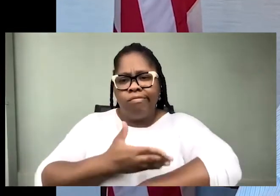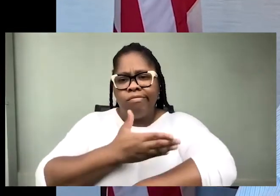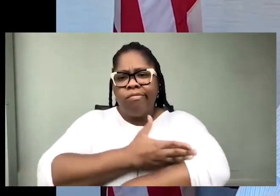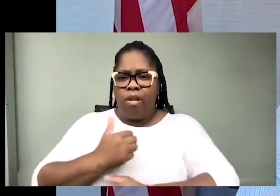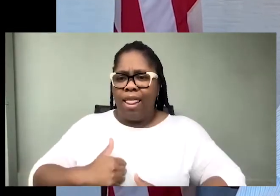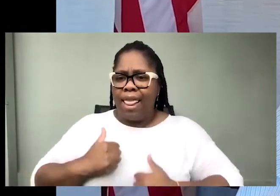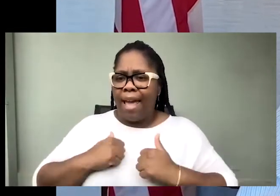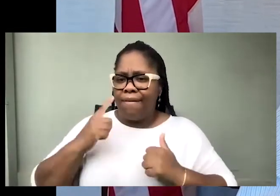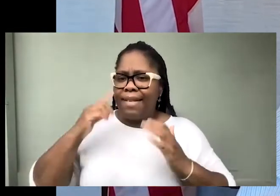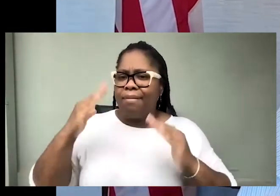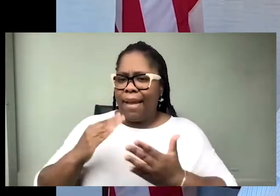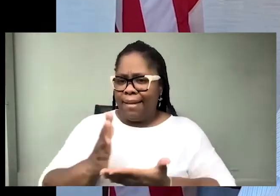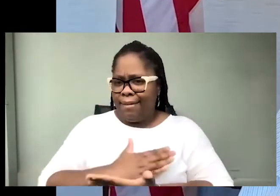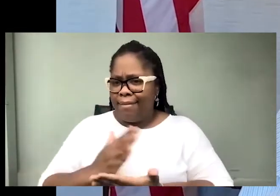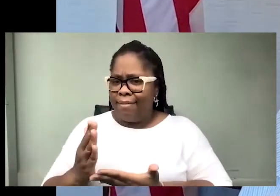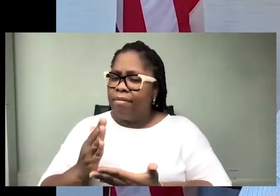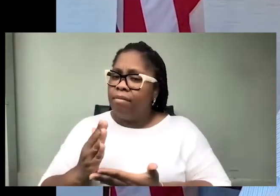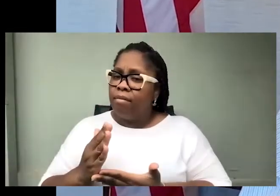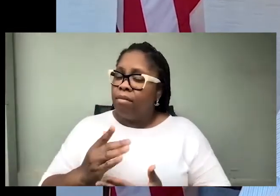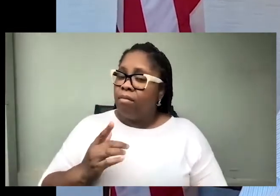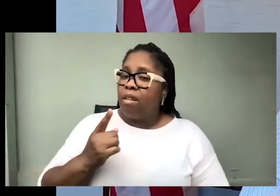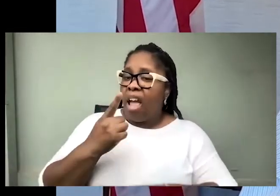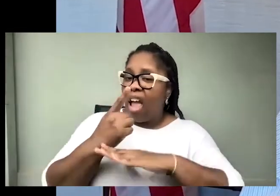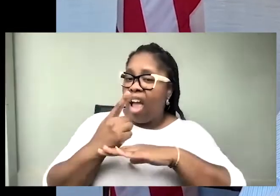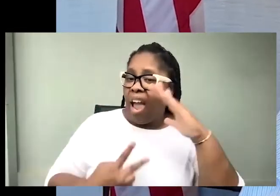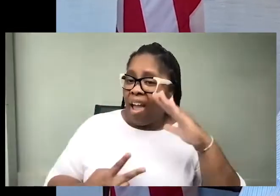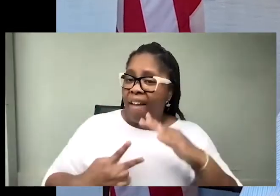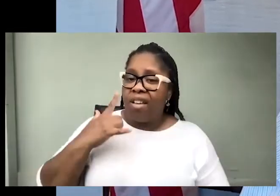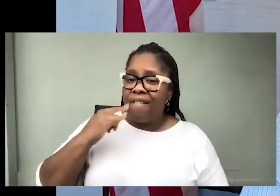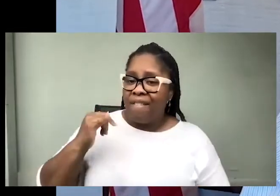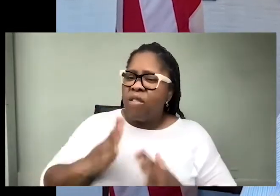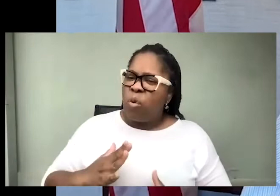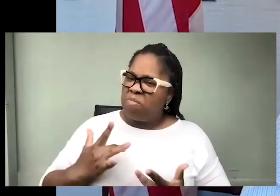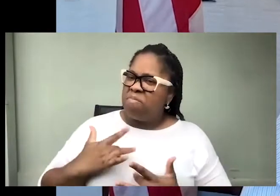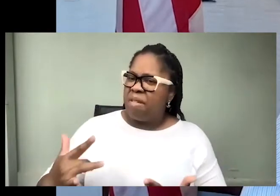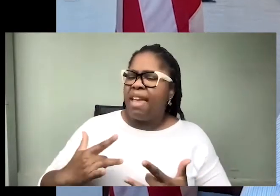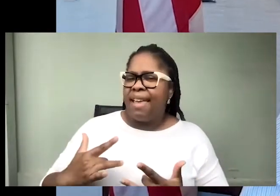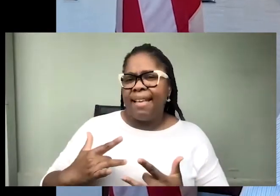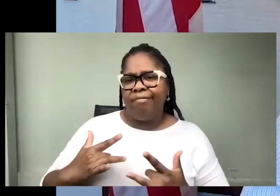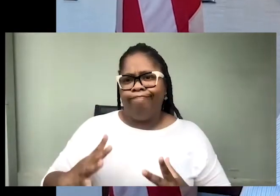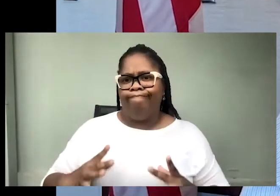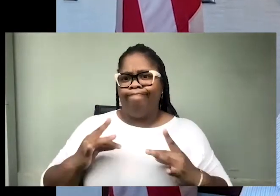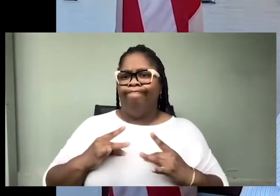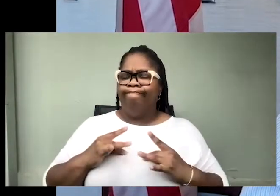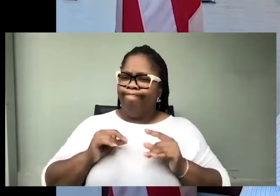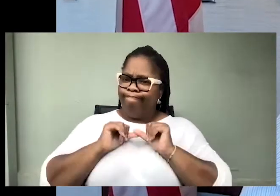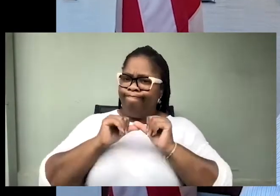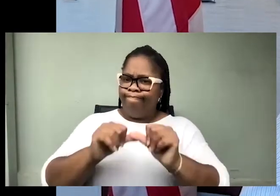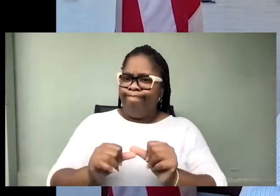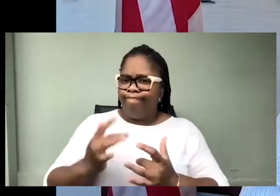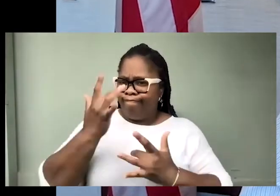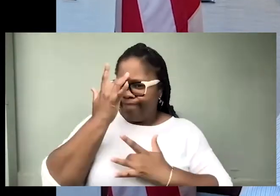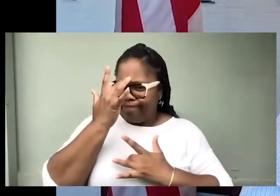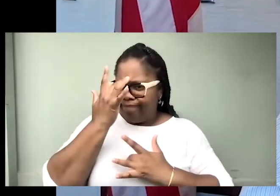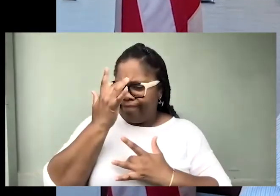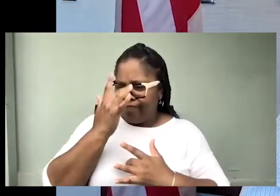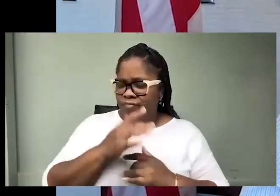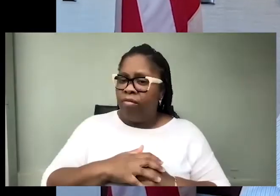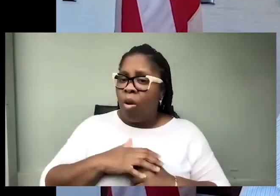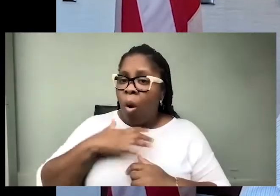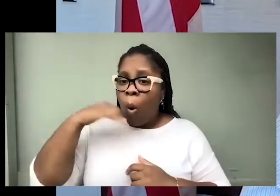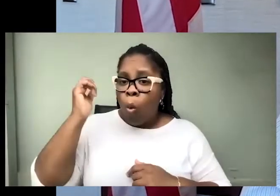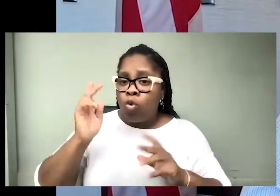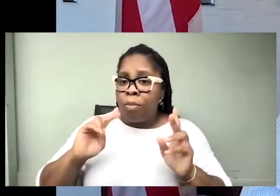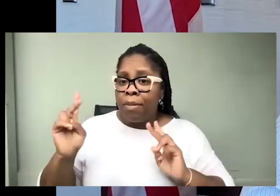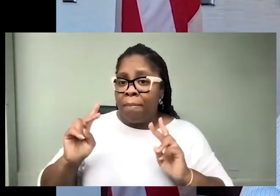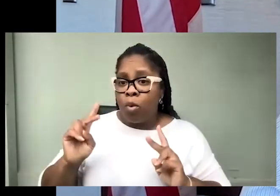Nearly half of all Californians will acquire 1 or more chronic illnesses. Nearly 9 in 10 older adults take at least